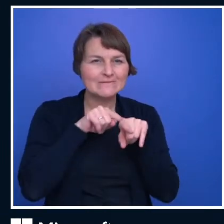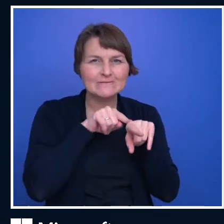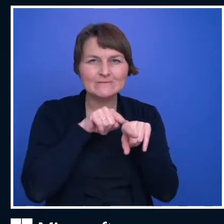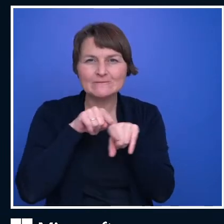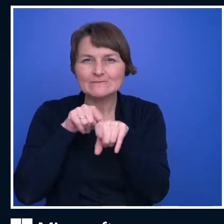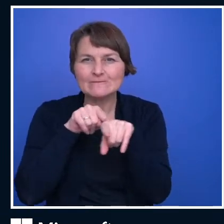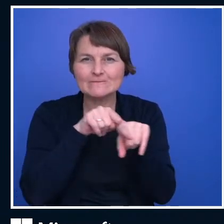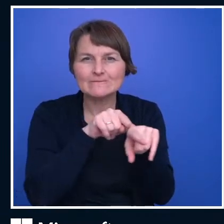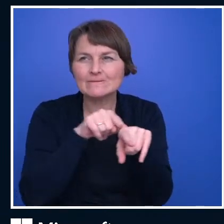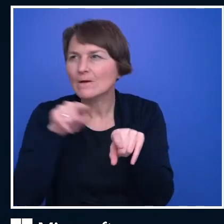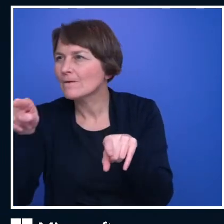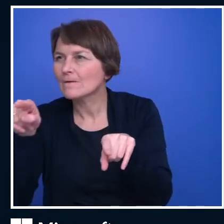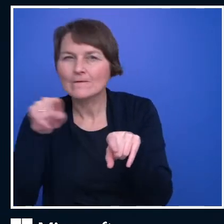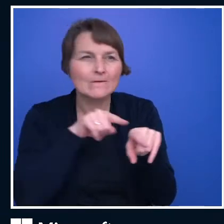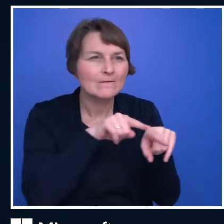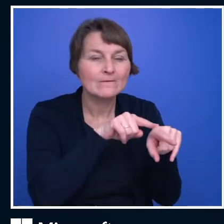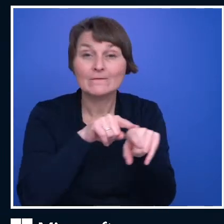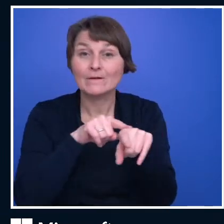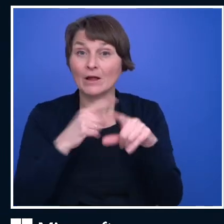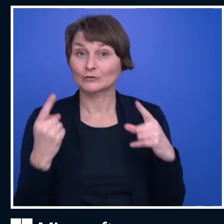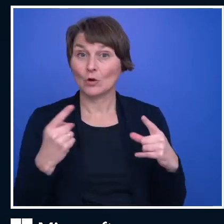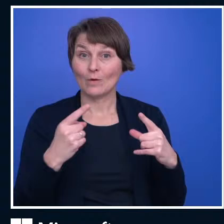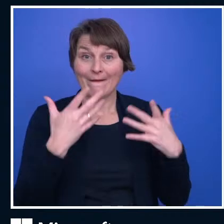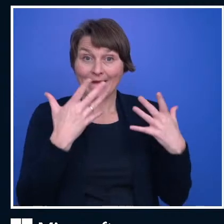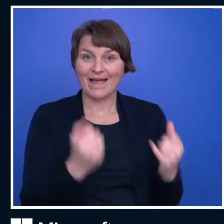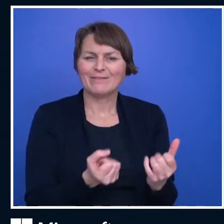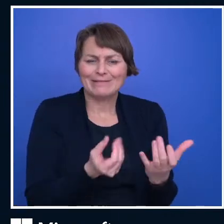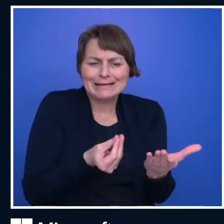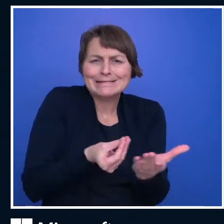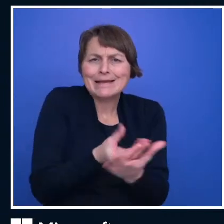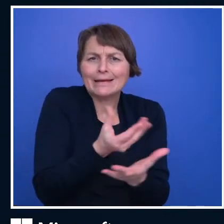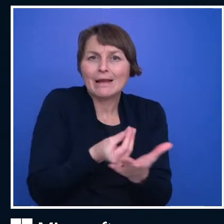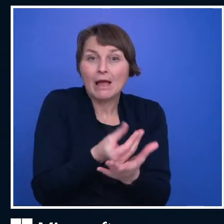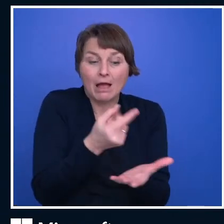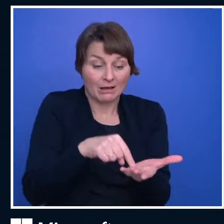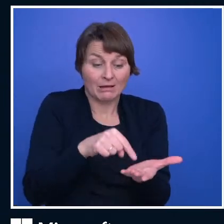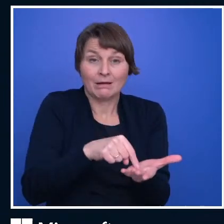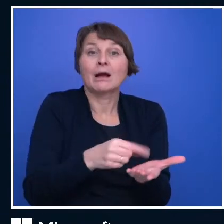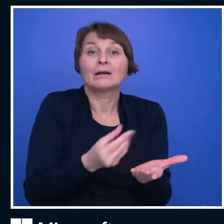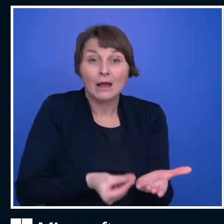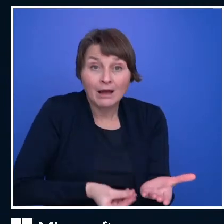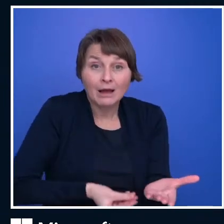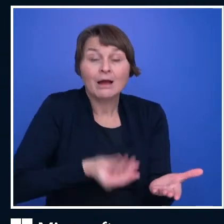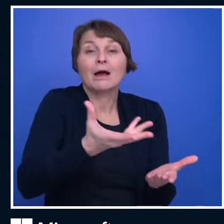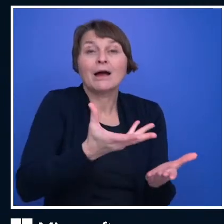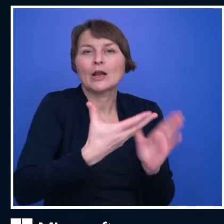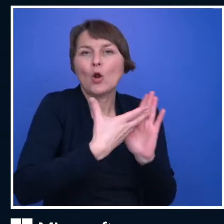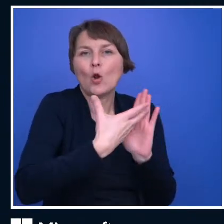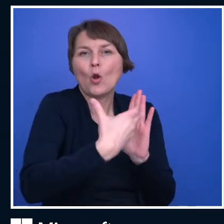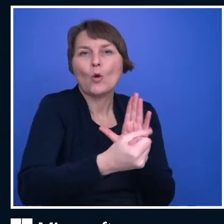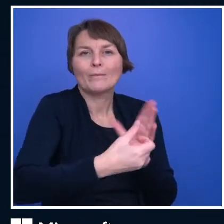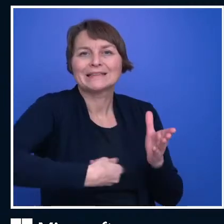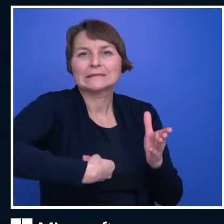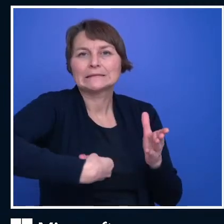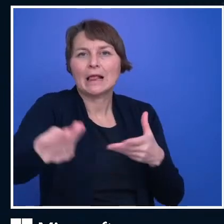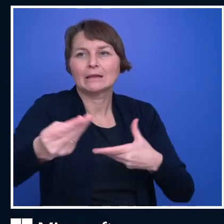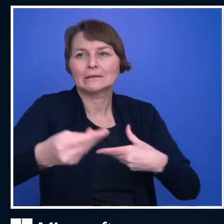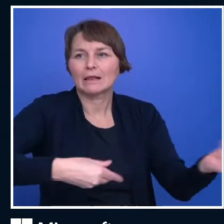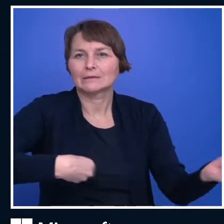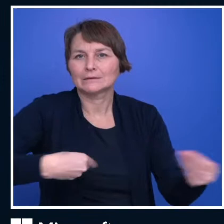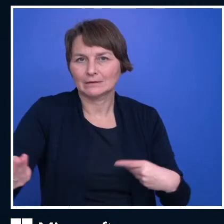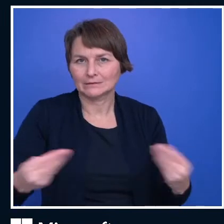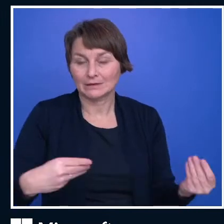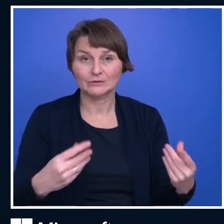is being sold, and that's without our consent. And so we thought that we were using social media